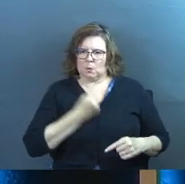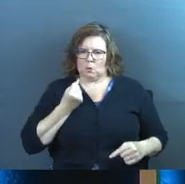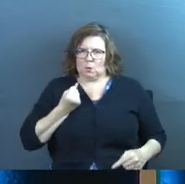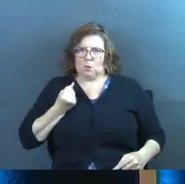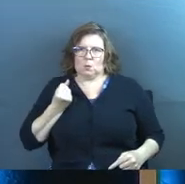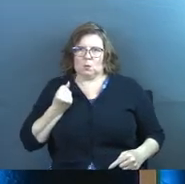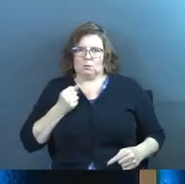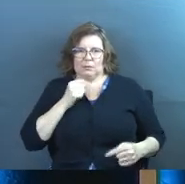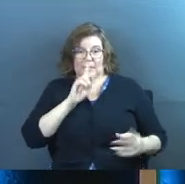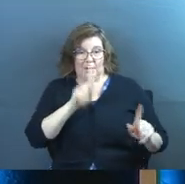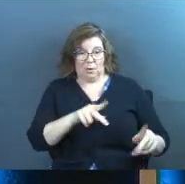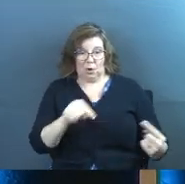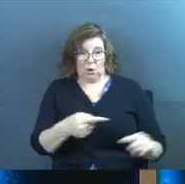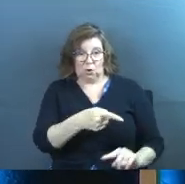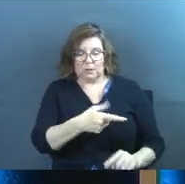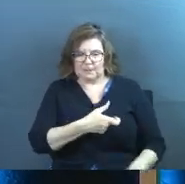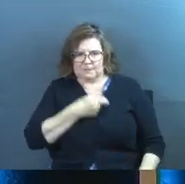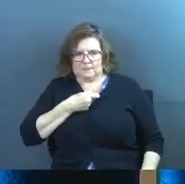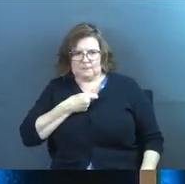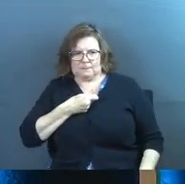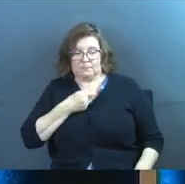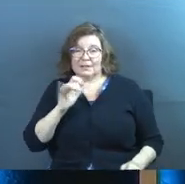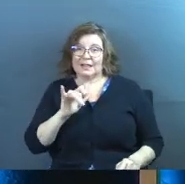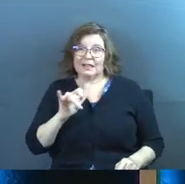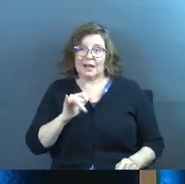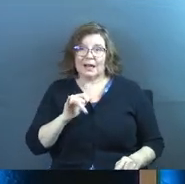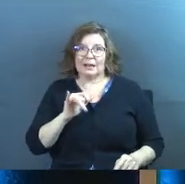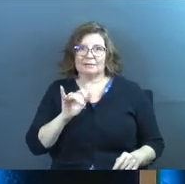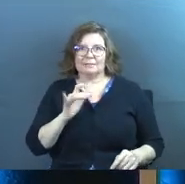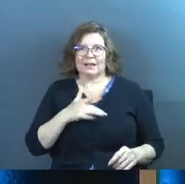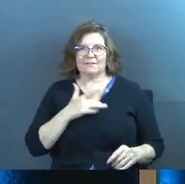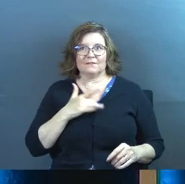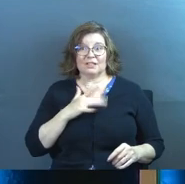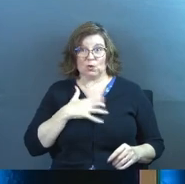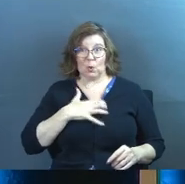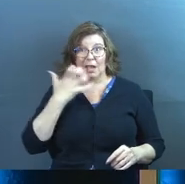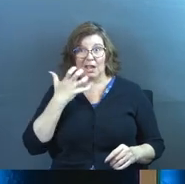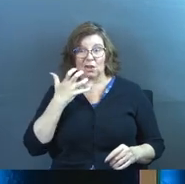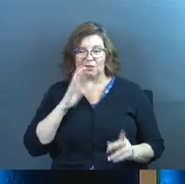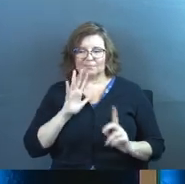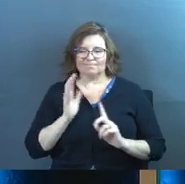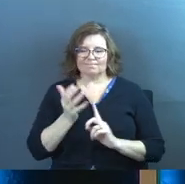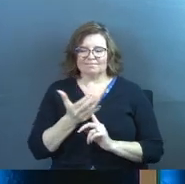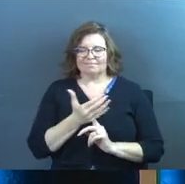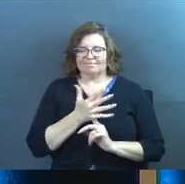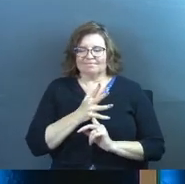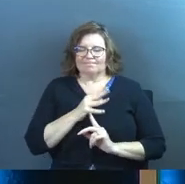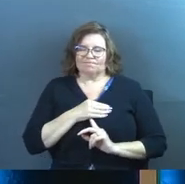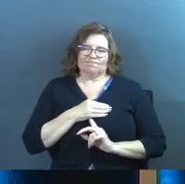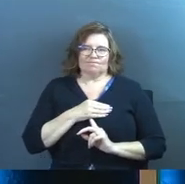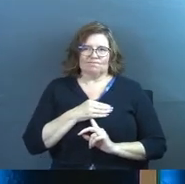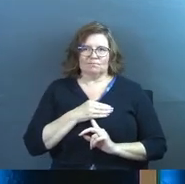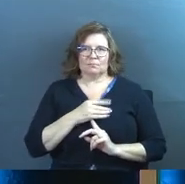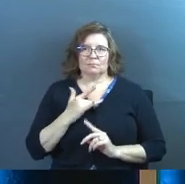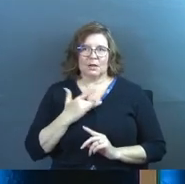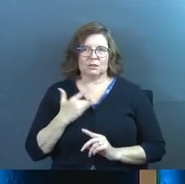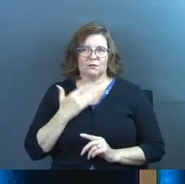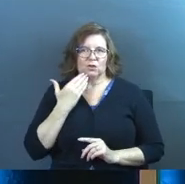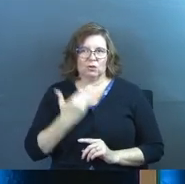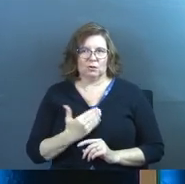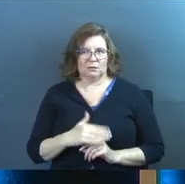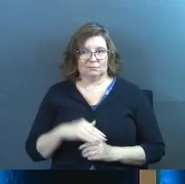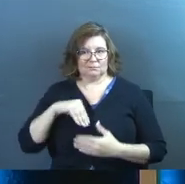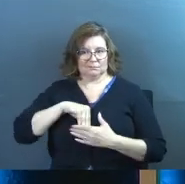what that person did to you that time, it's like a warm blanket for your anger, is it not? It makes you feel